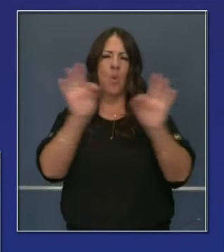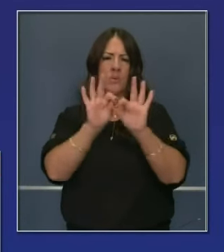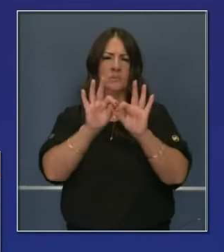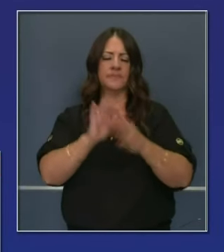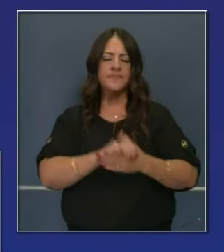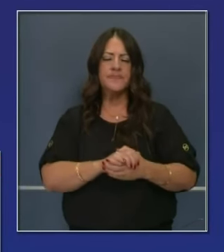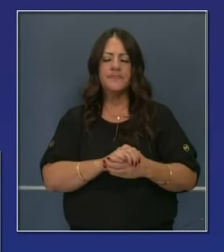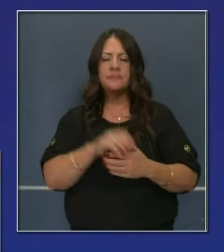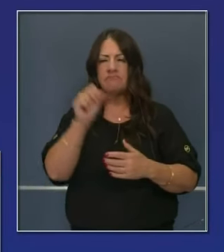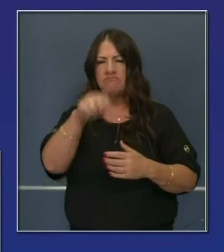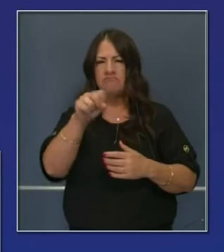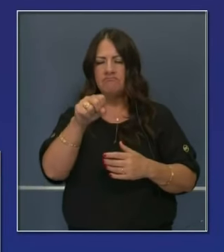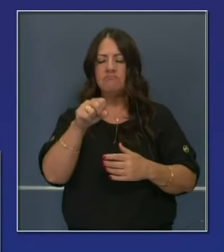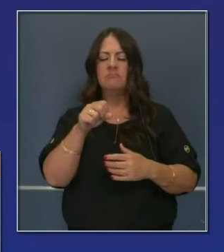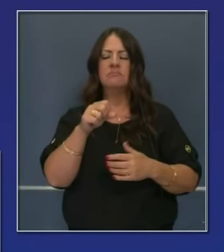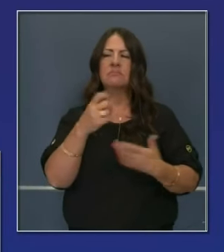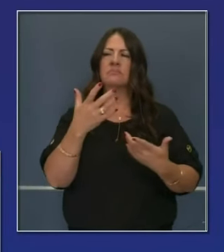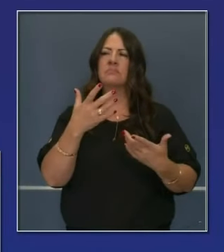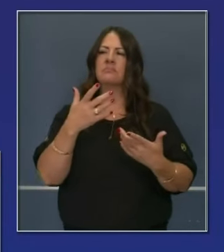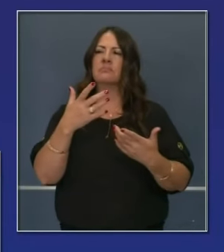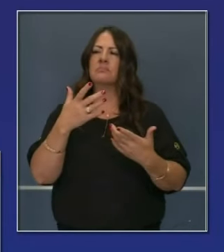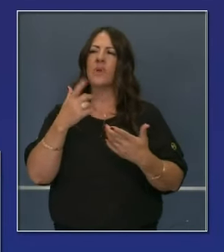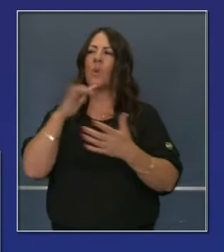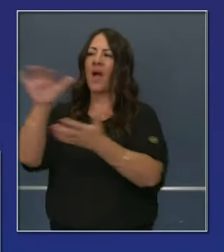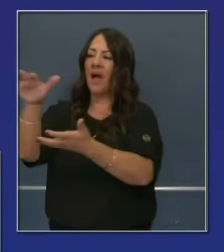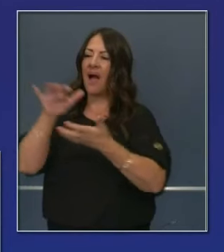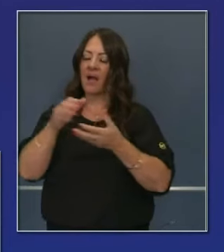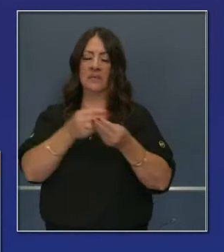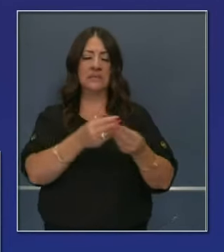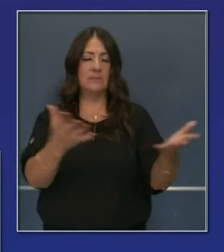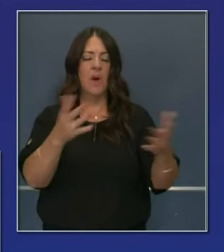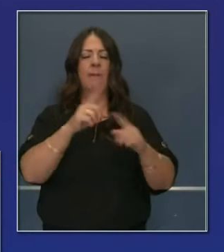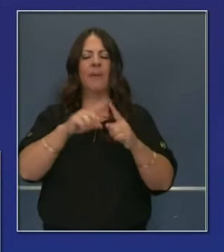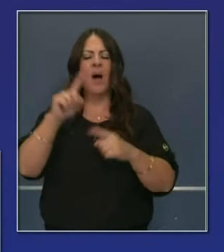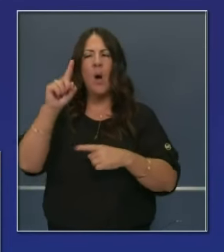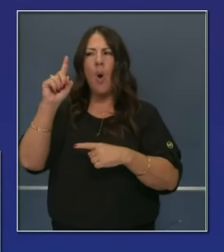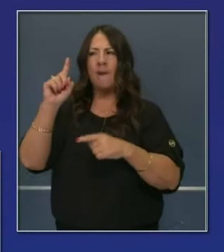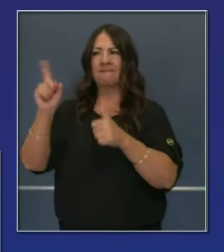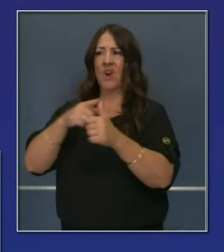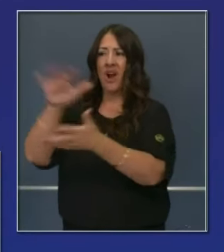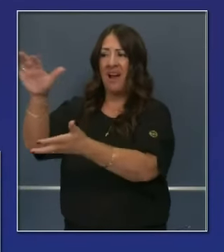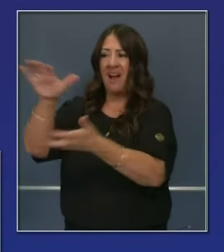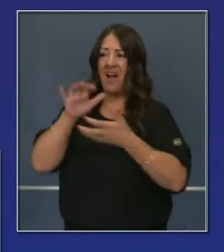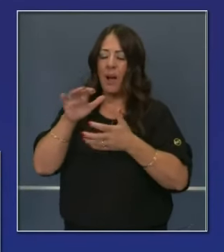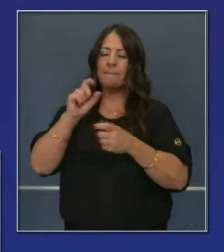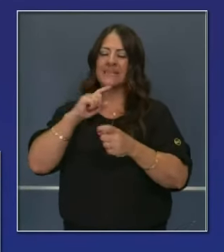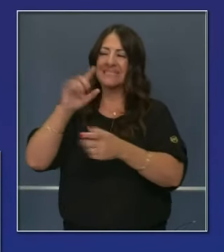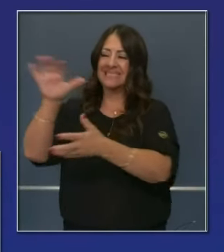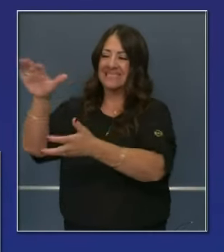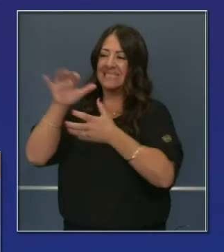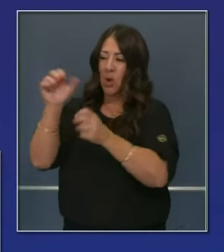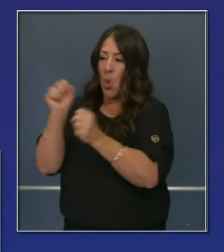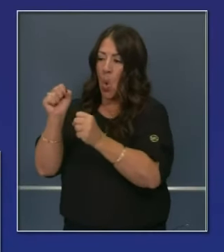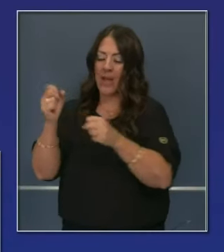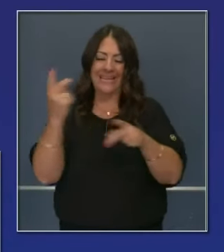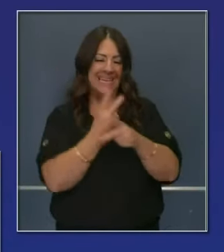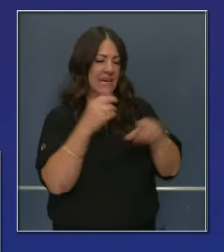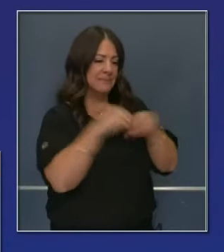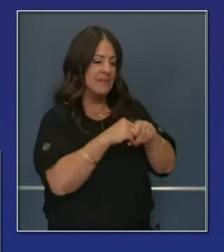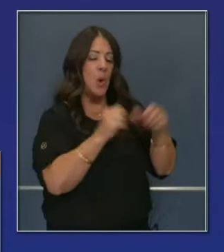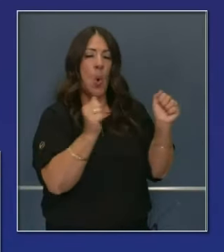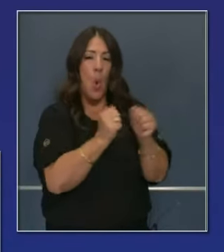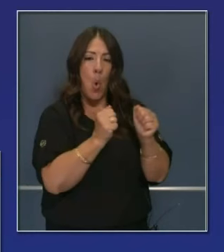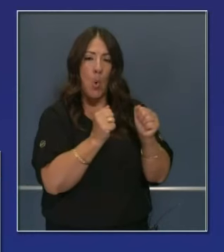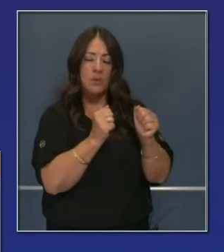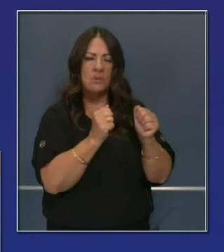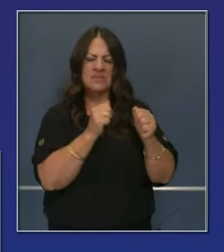part of the conversation as it relates to the distribution of vaccines, is they need to be stored, and they need to be stored in an